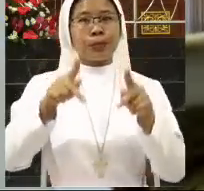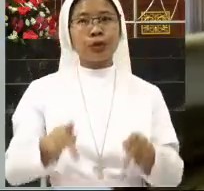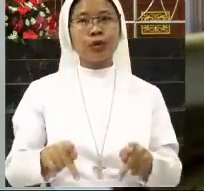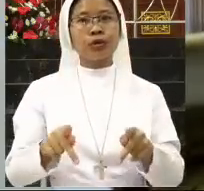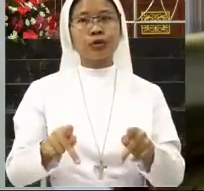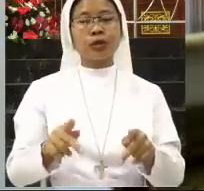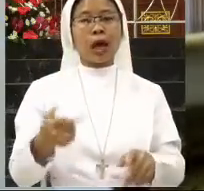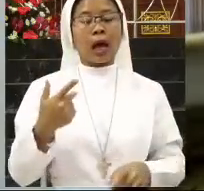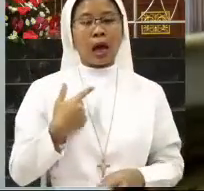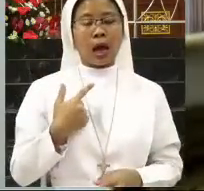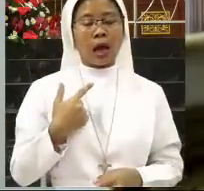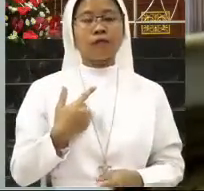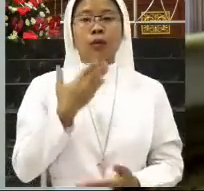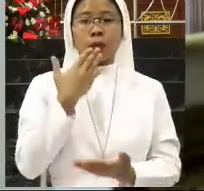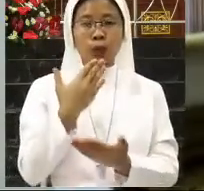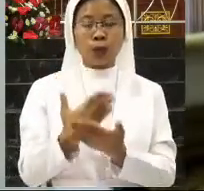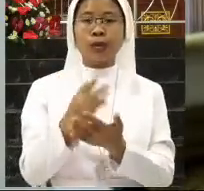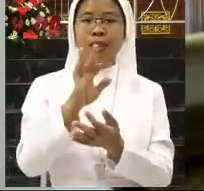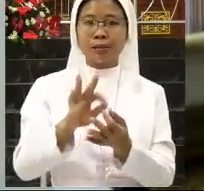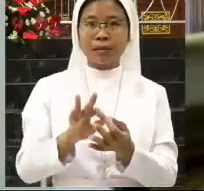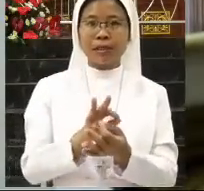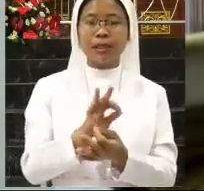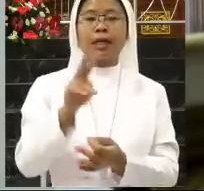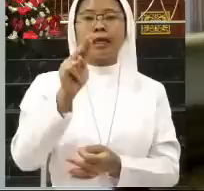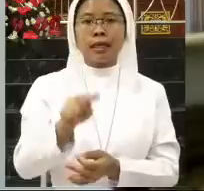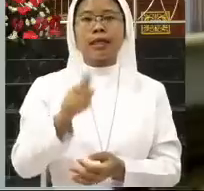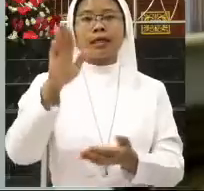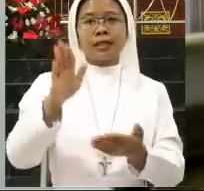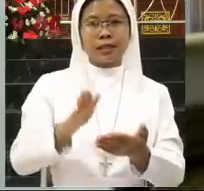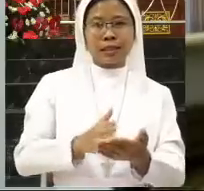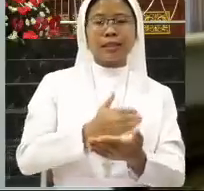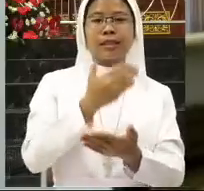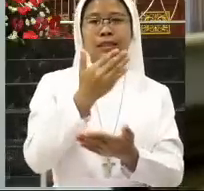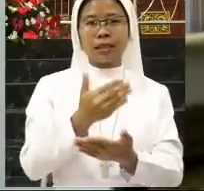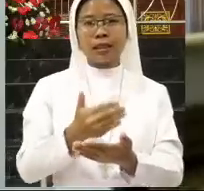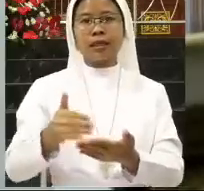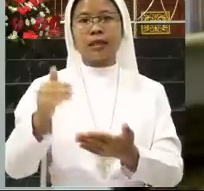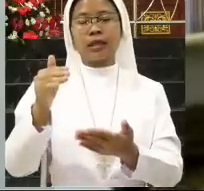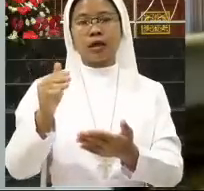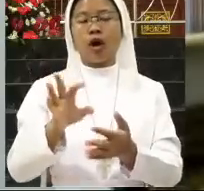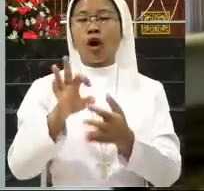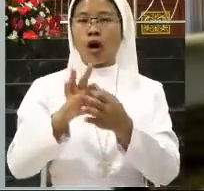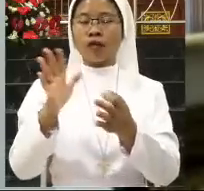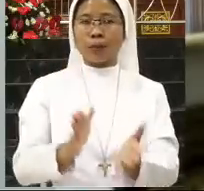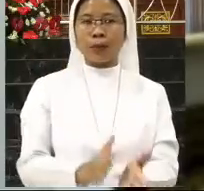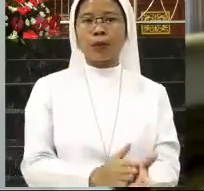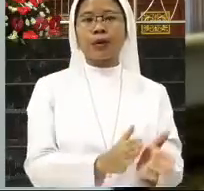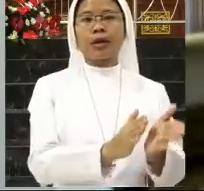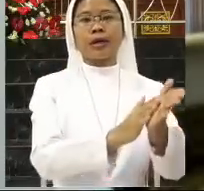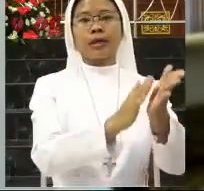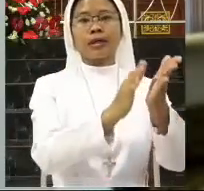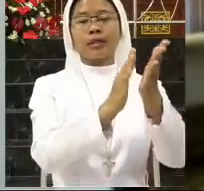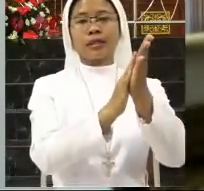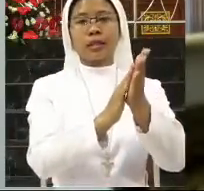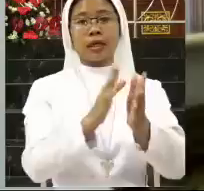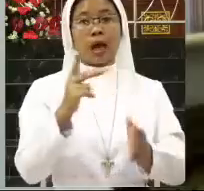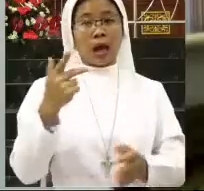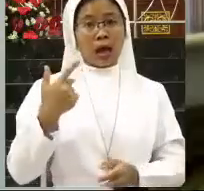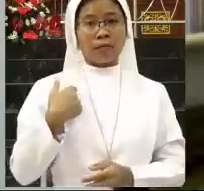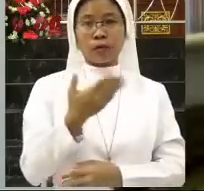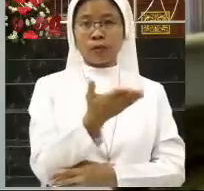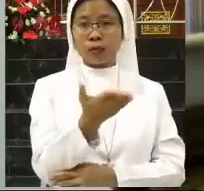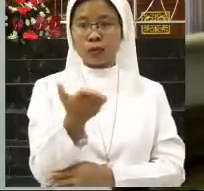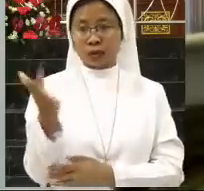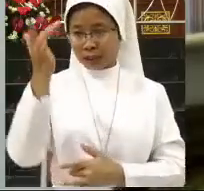good spirits, he should sing a hymn of praise. Is there anyone